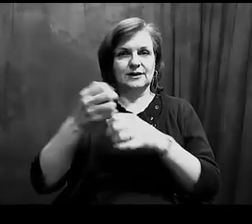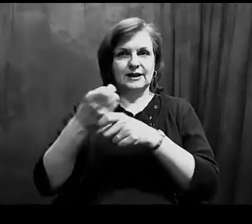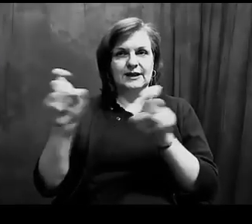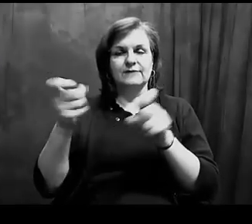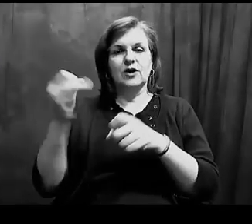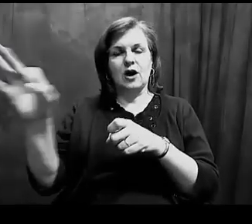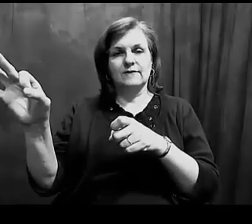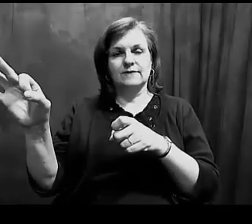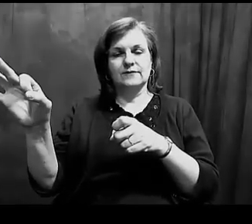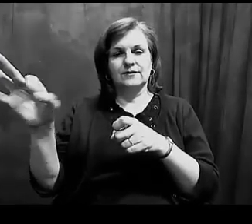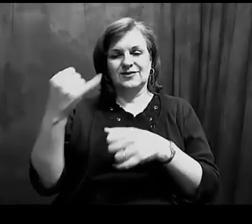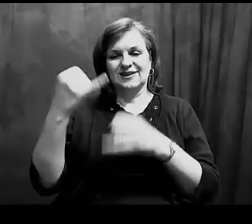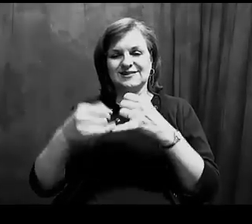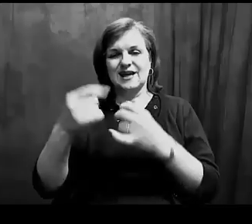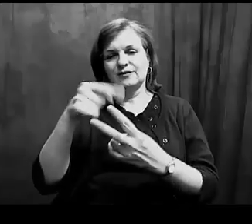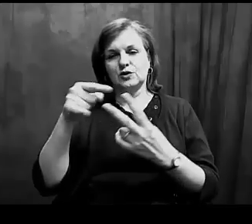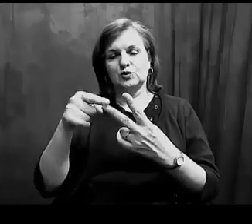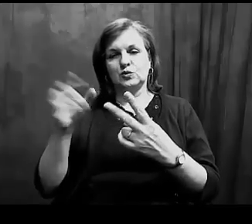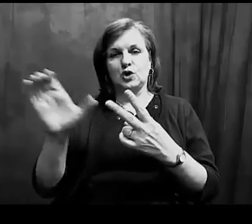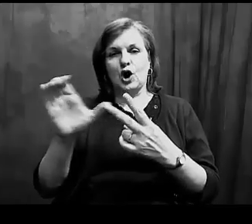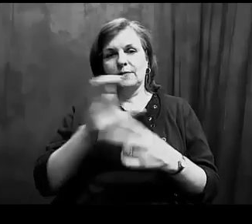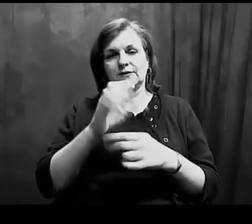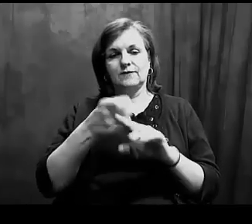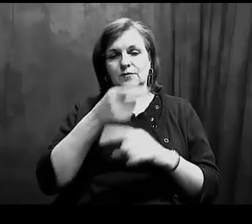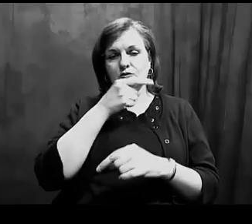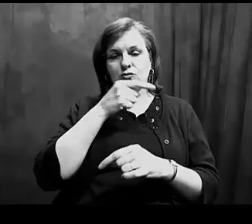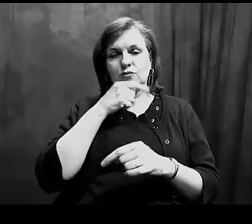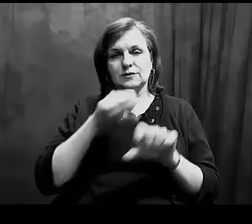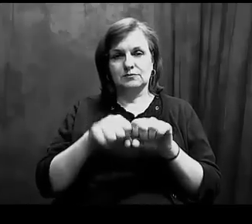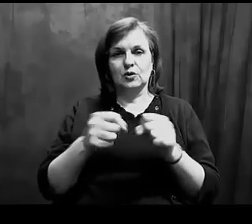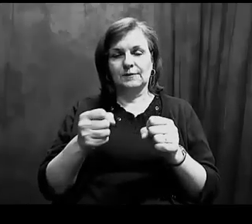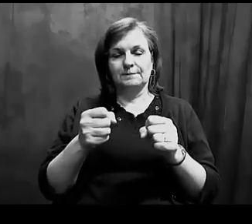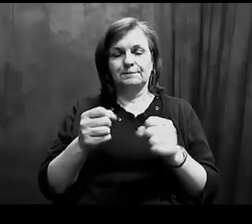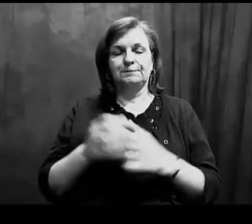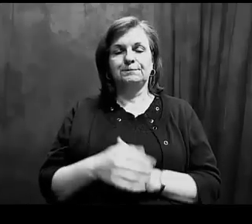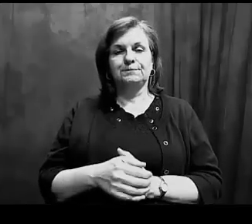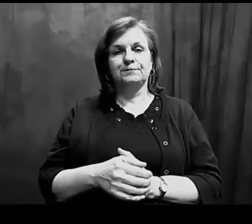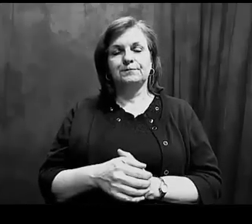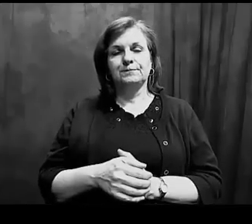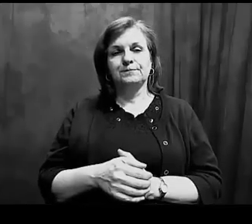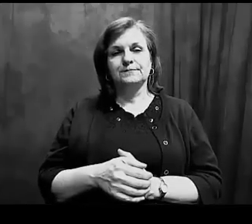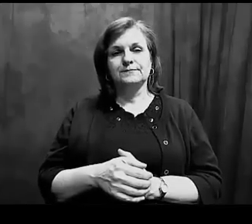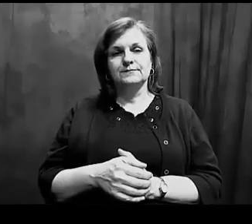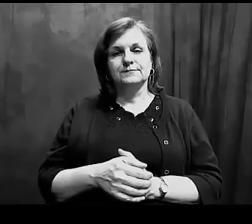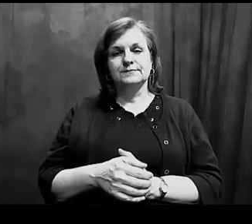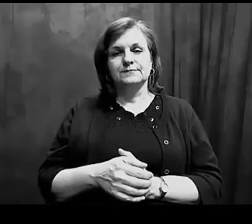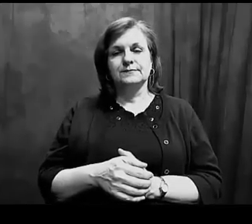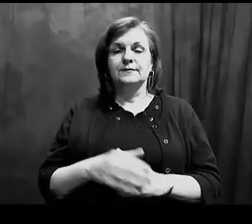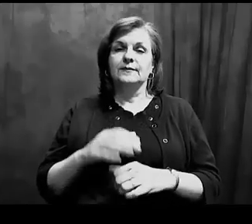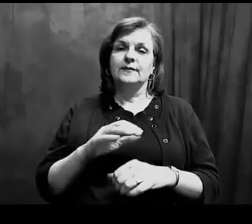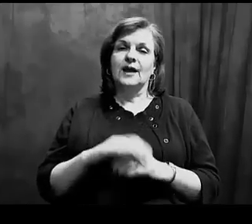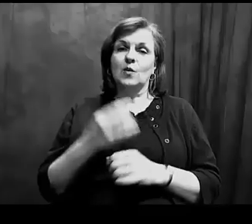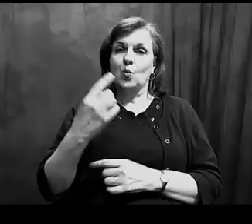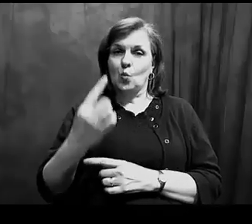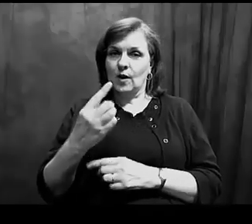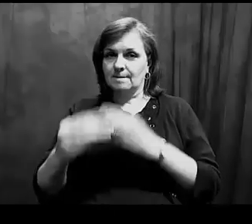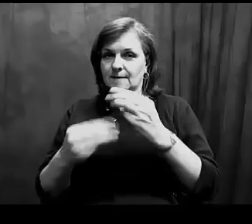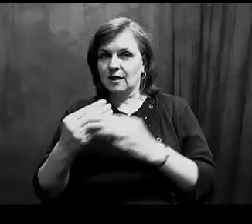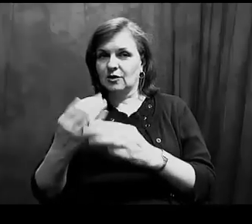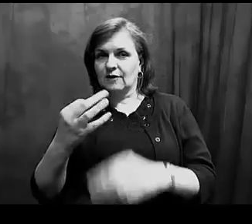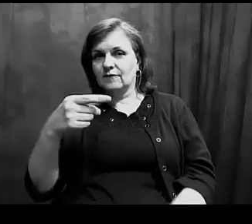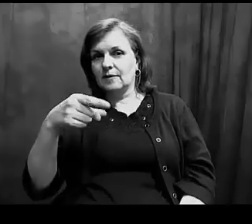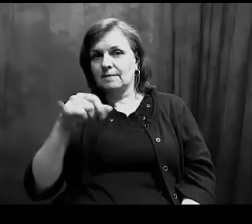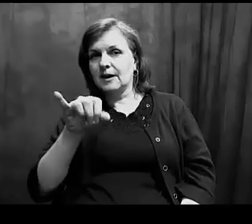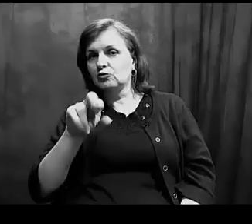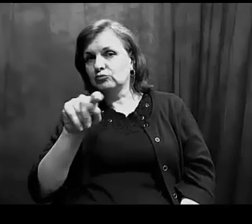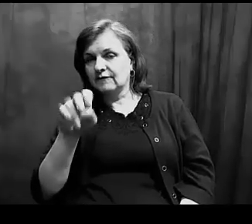carbon dioxides are being given off. You're breaking down those last 2 carbons from the glucose on one of